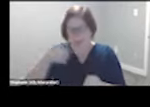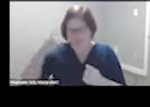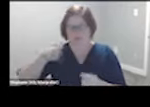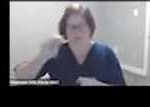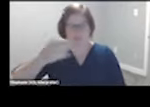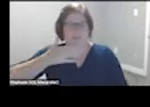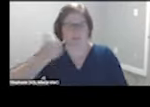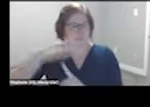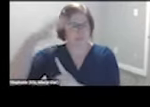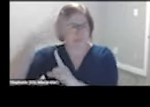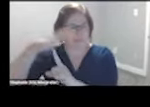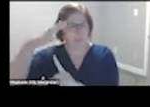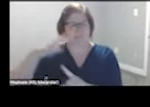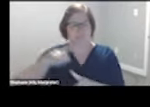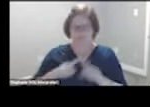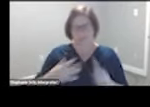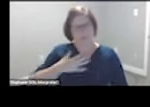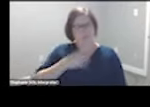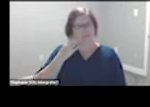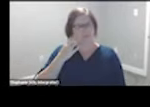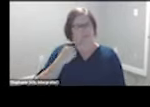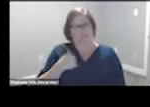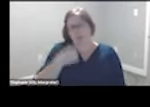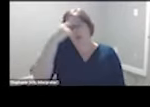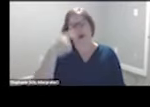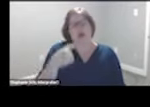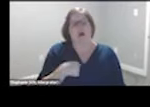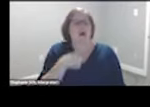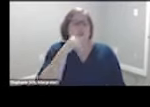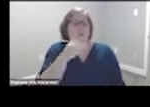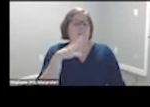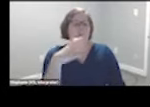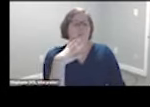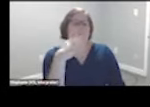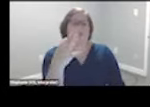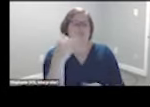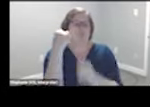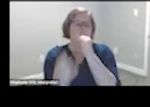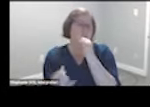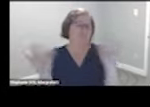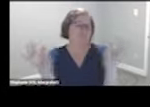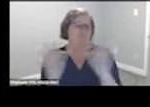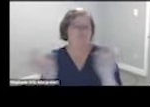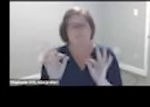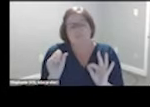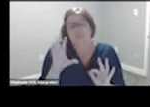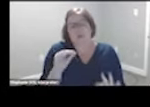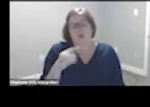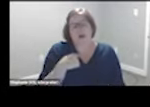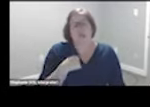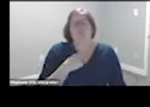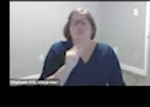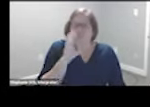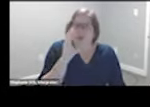final. But my case is, I just thought like I will be failed already. Even if I'm not eliminated yet, I was so